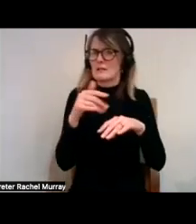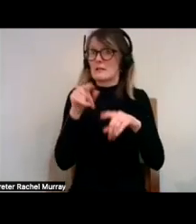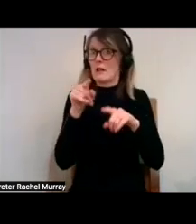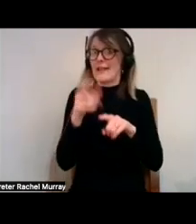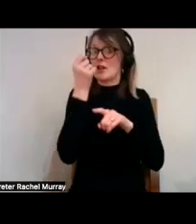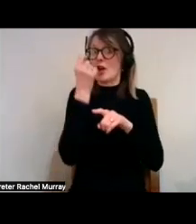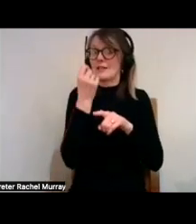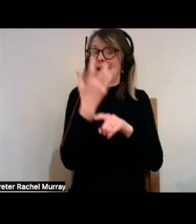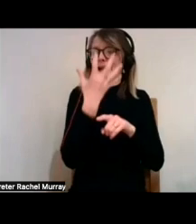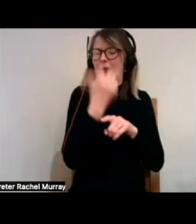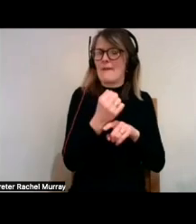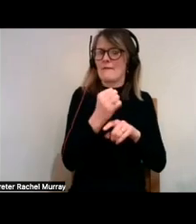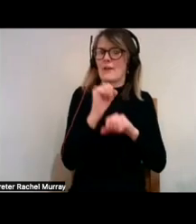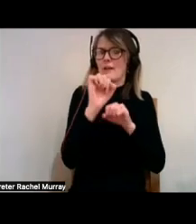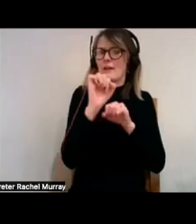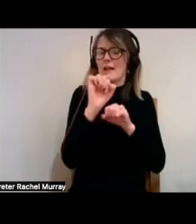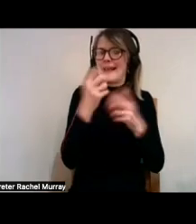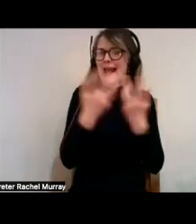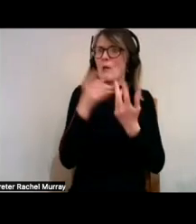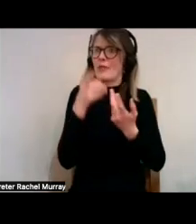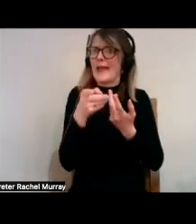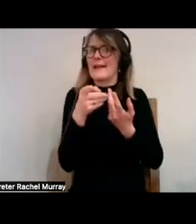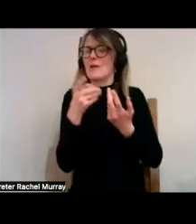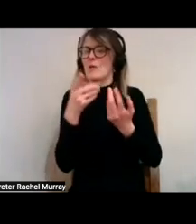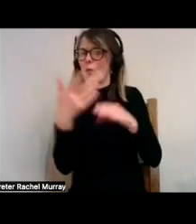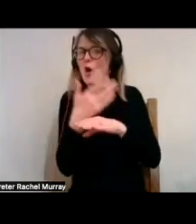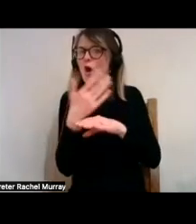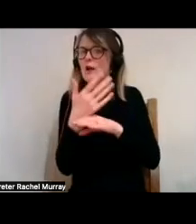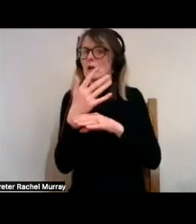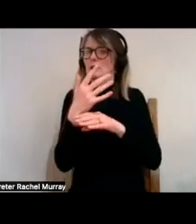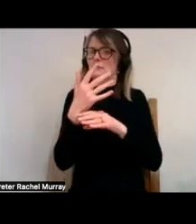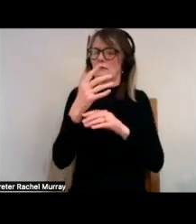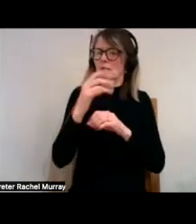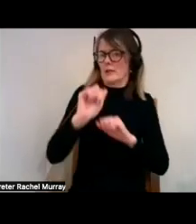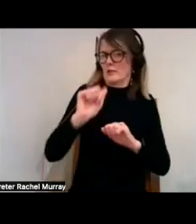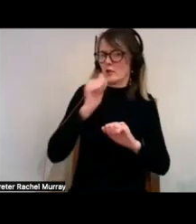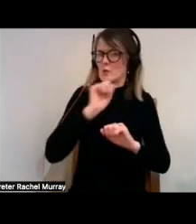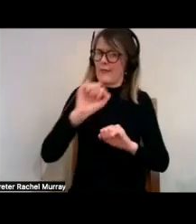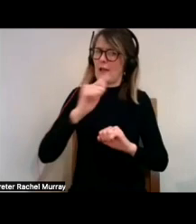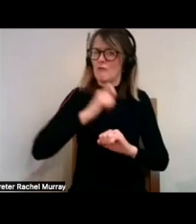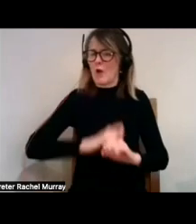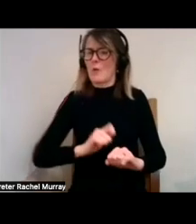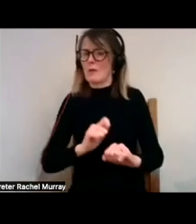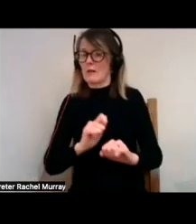way that they undertake their role and work? And that was the question that I wanted to explore.